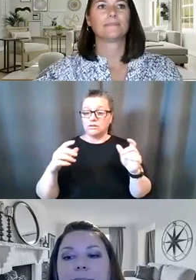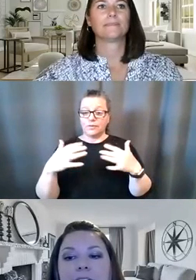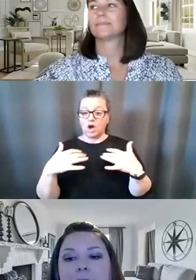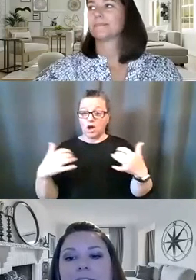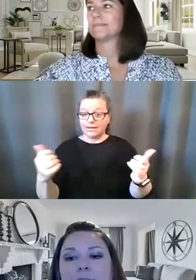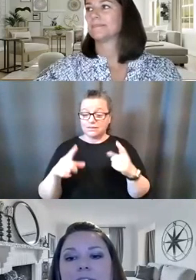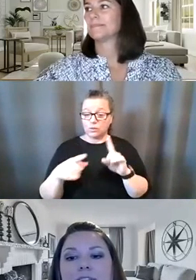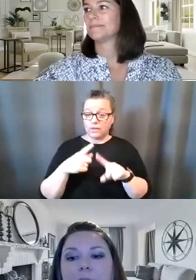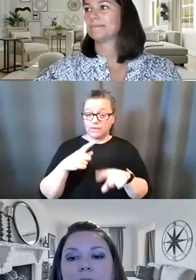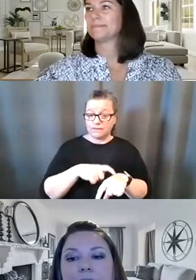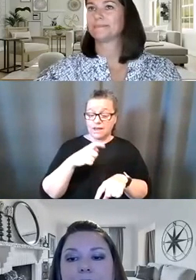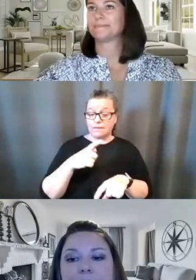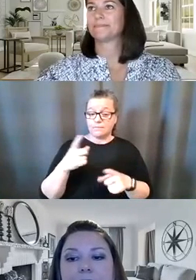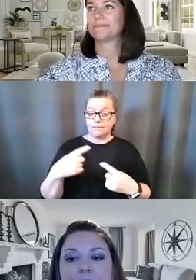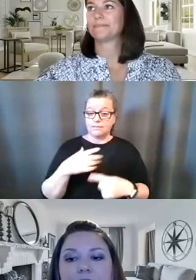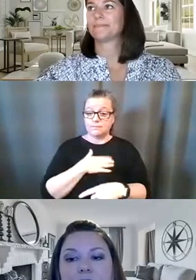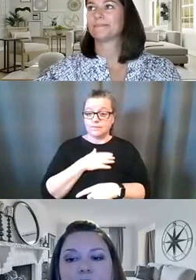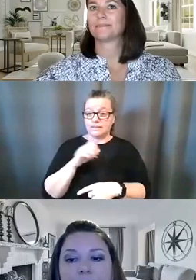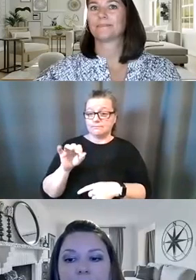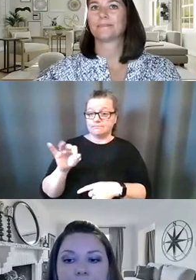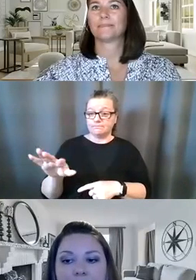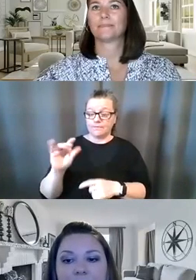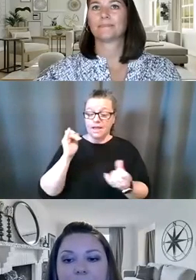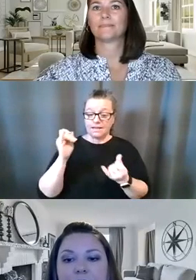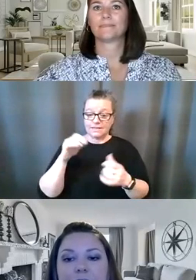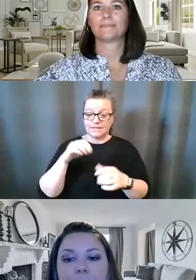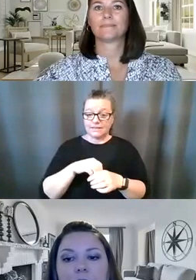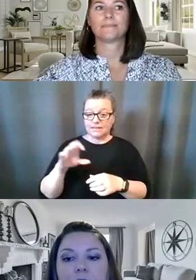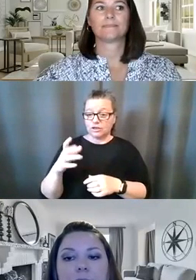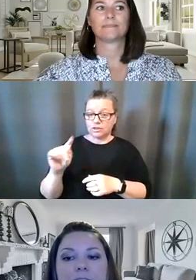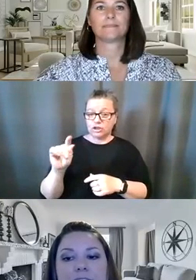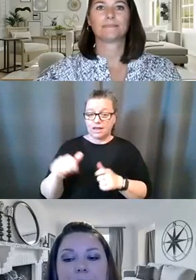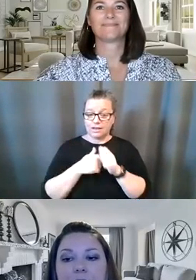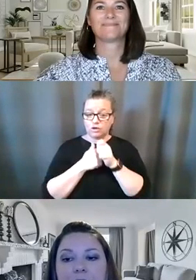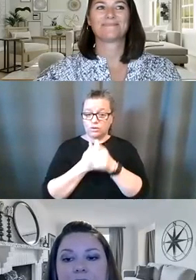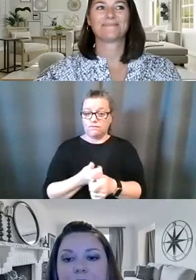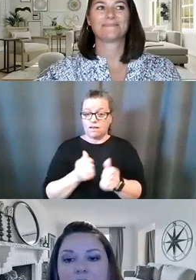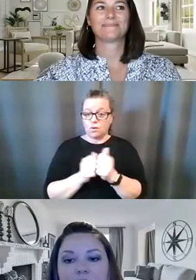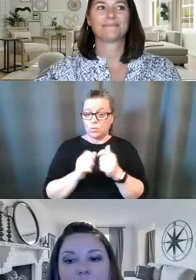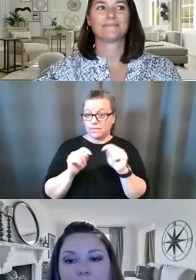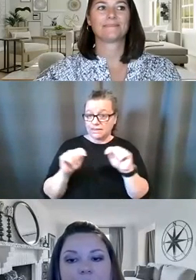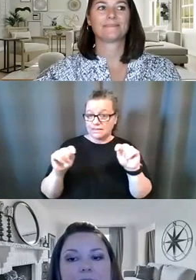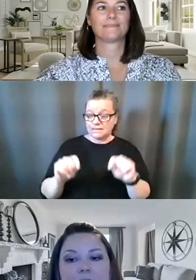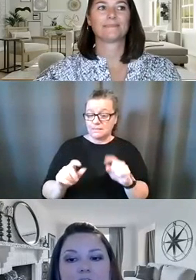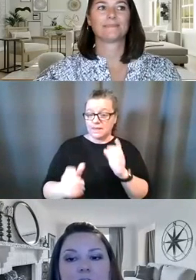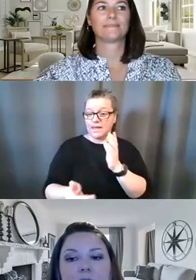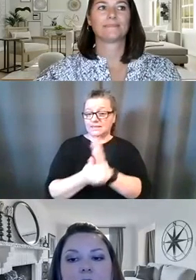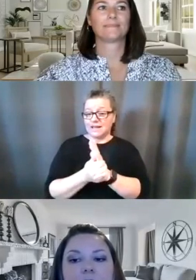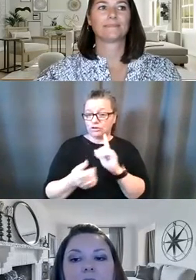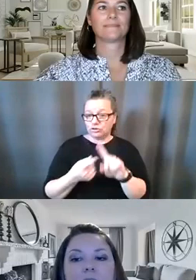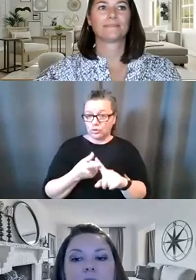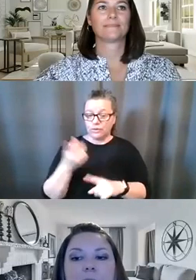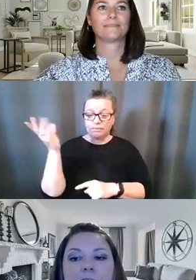when the time comes, please drop your ideas into the chat and you can follow along with the template attached to the